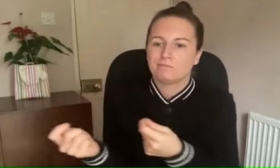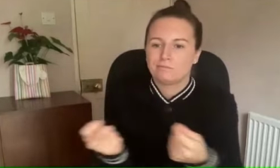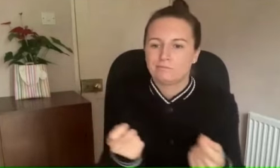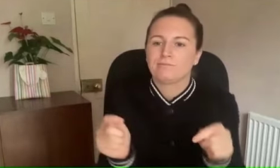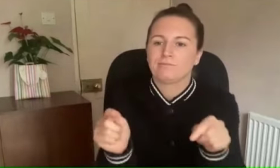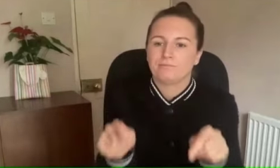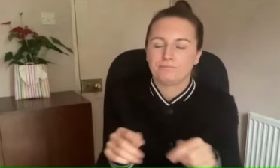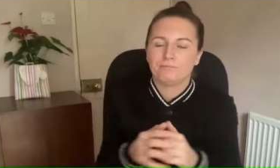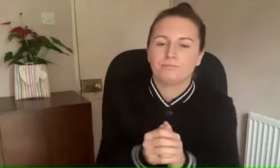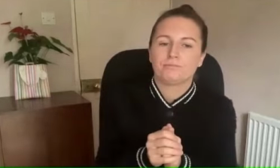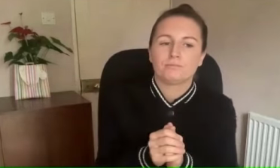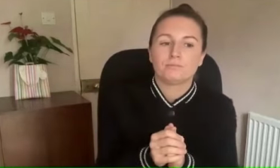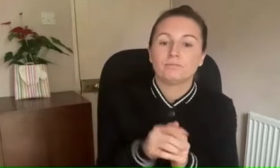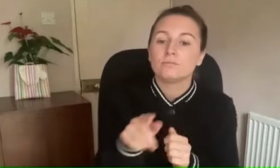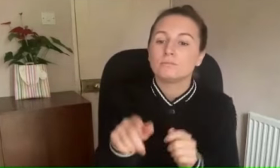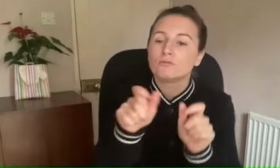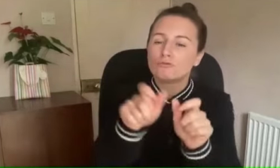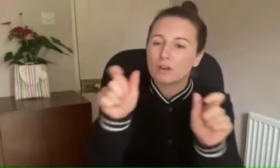ahead.